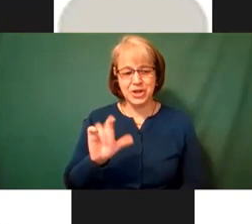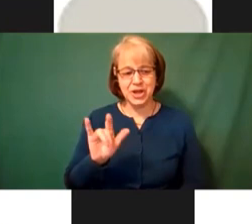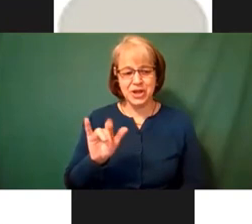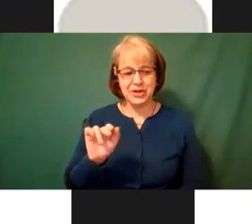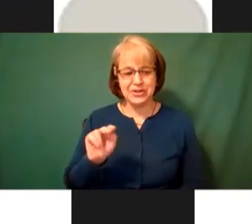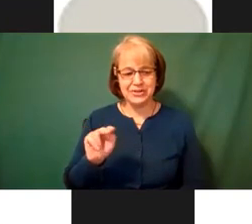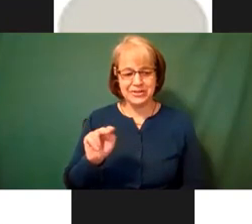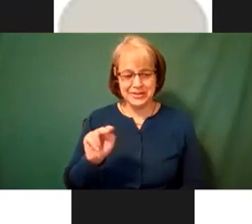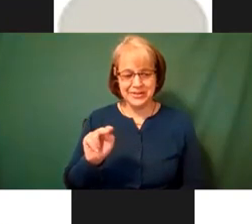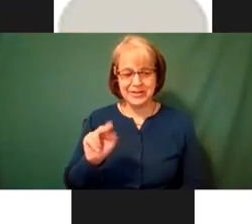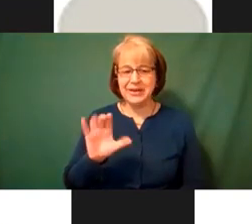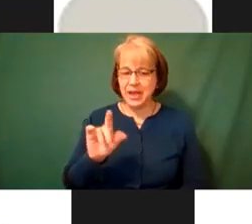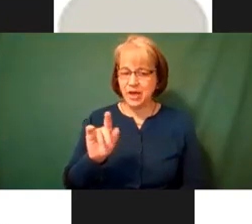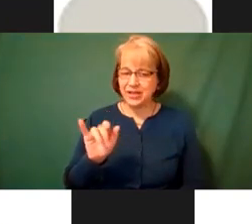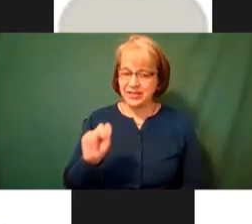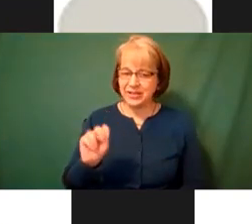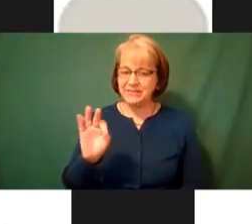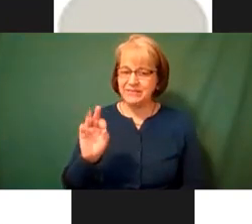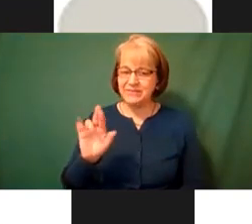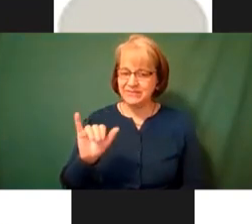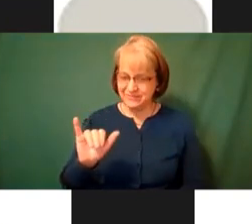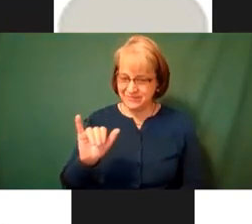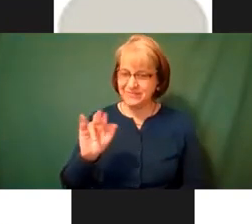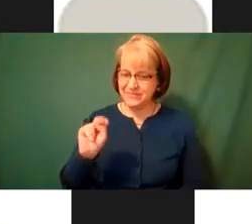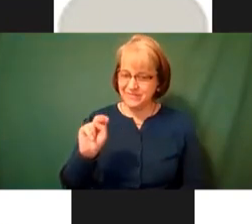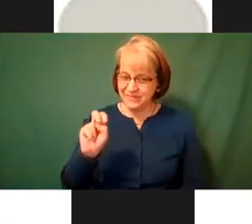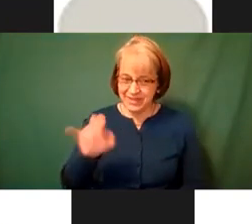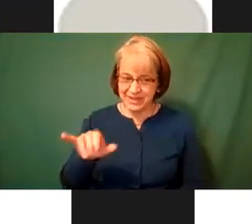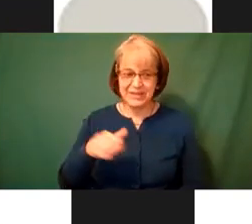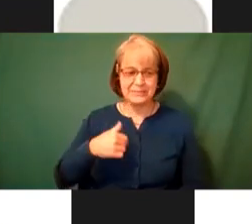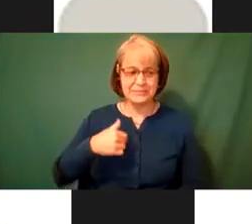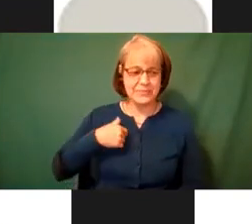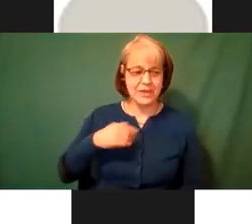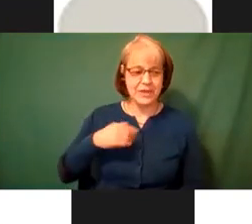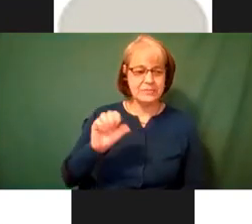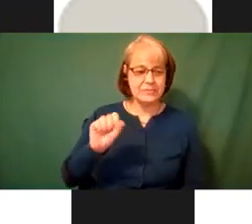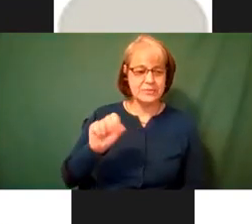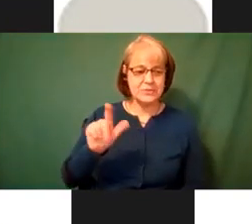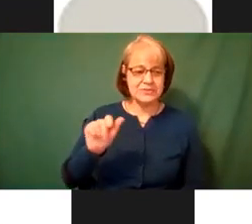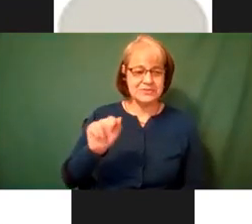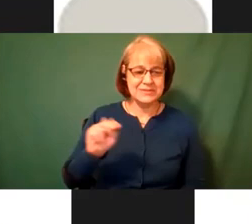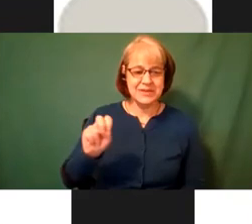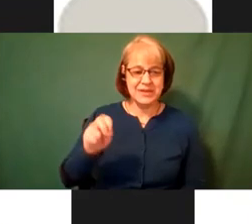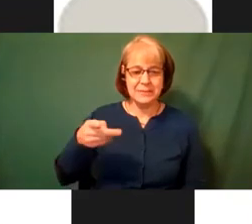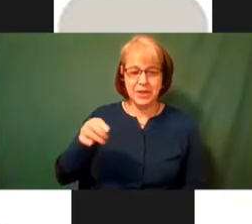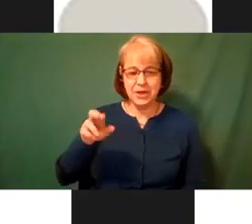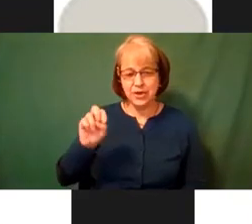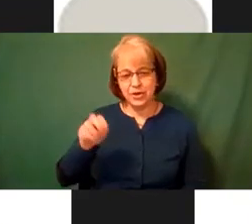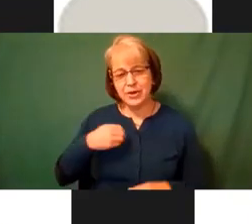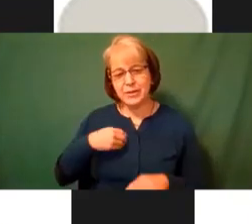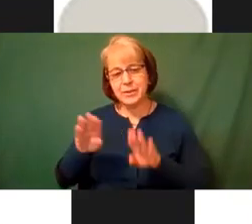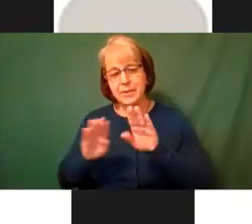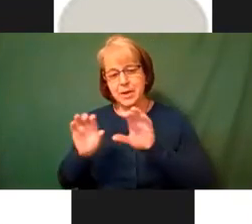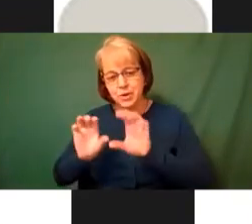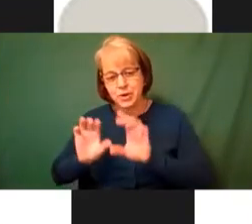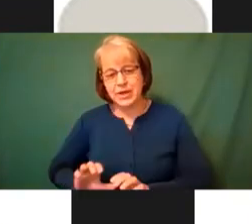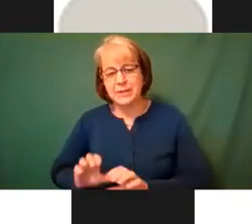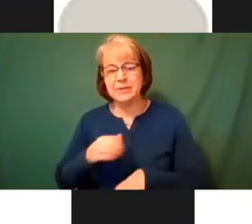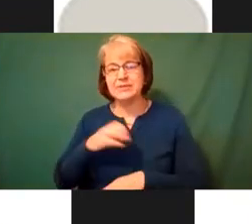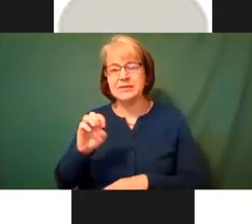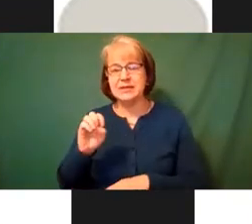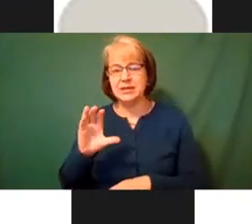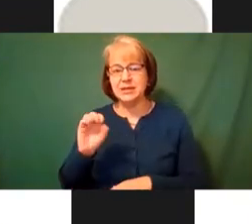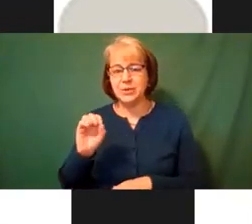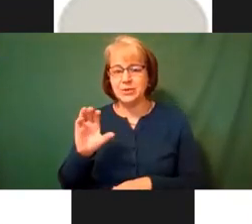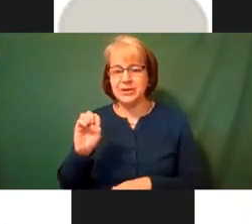Best. My name is Suzanne Pierre. I am a biogeochemist and ecosystems ecologist focused on the ways that